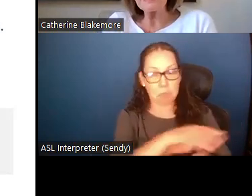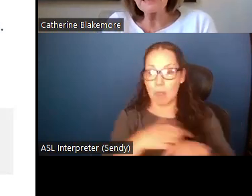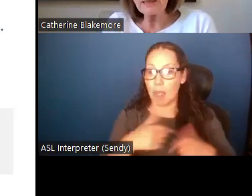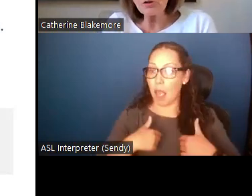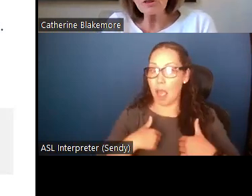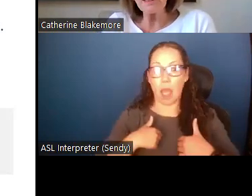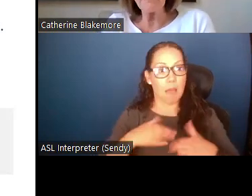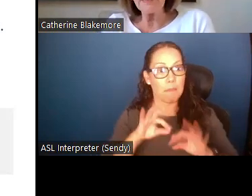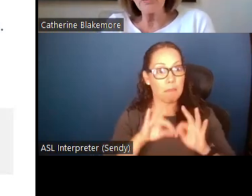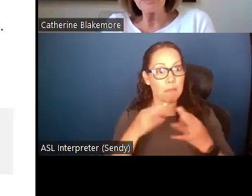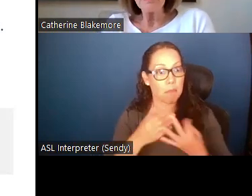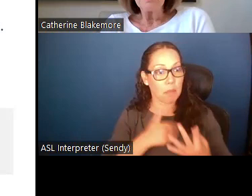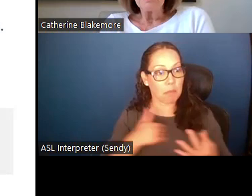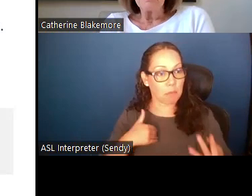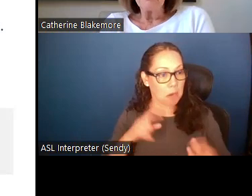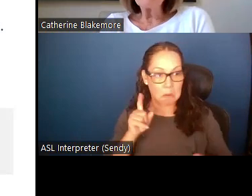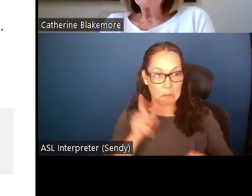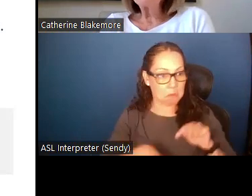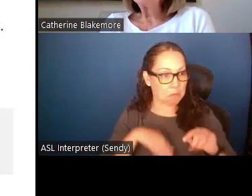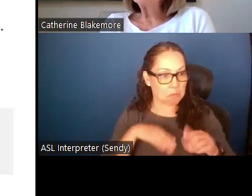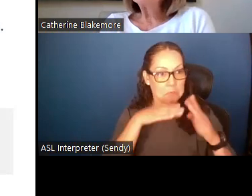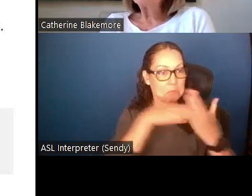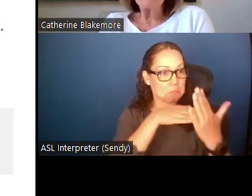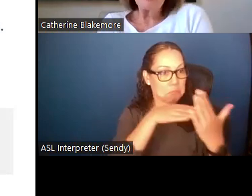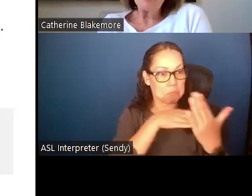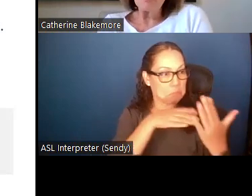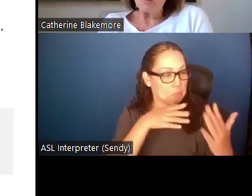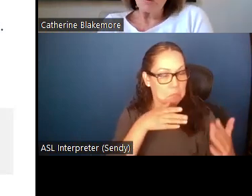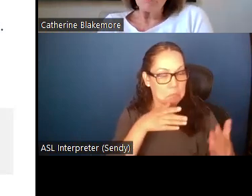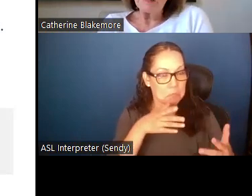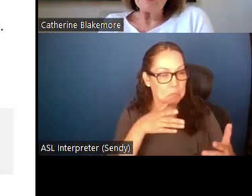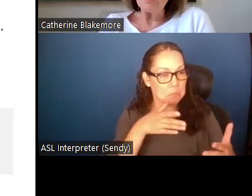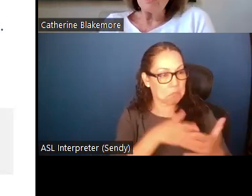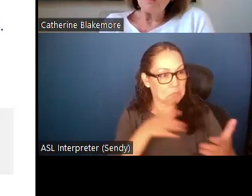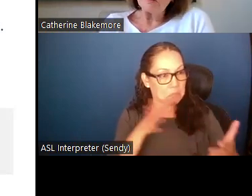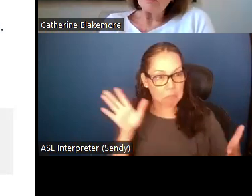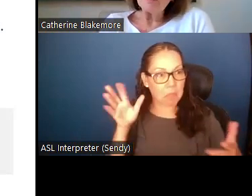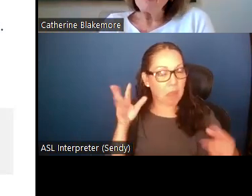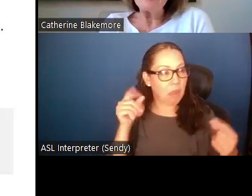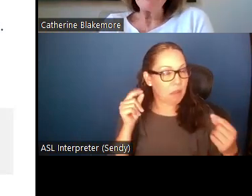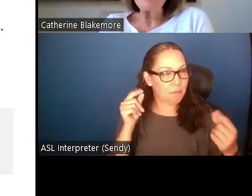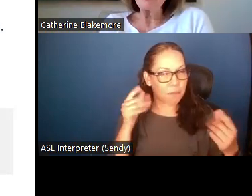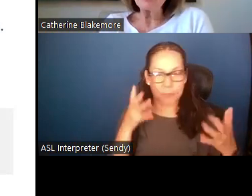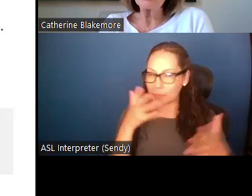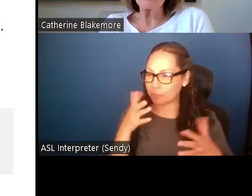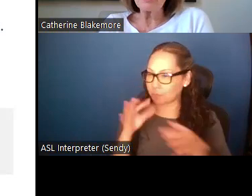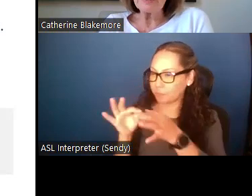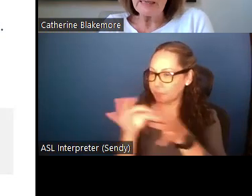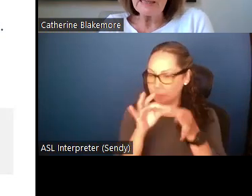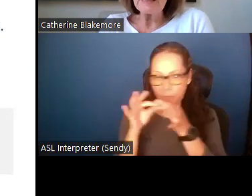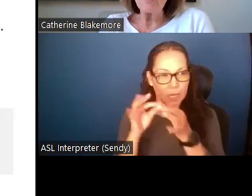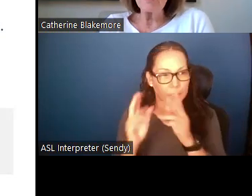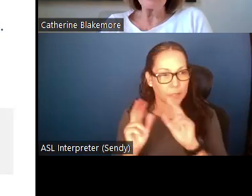making a distinction about between those groups that you mentioned makes